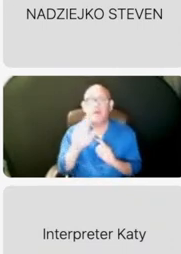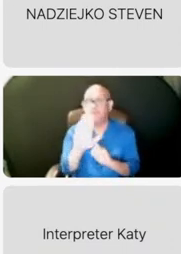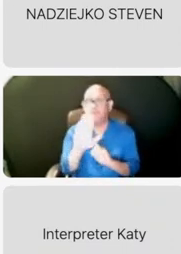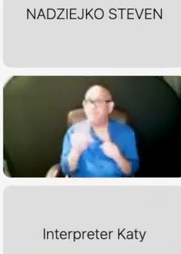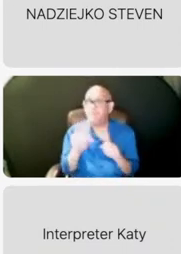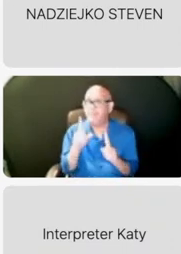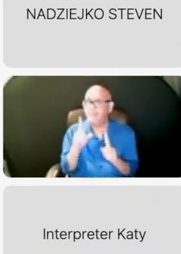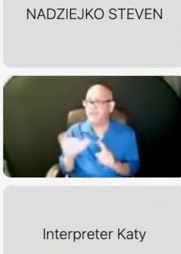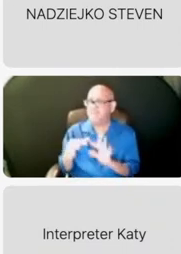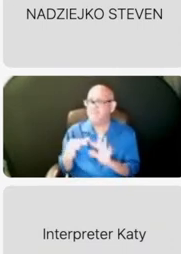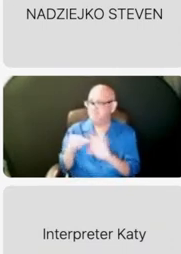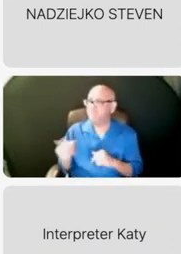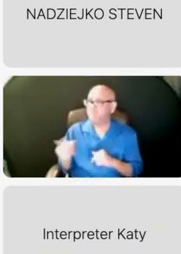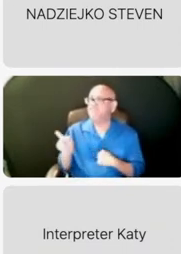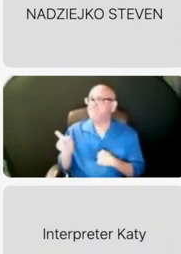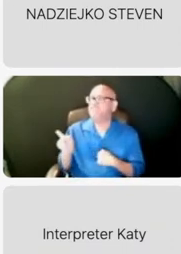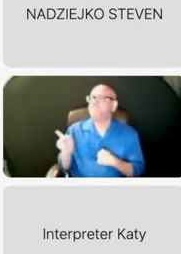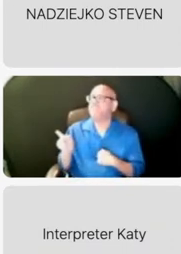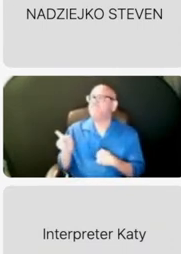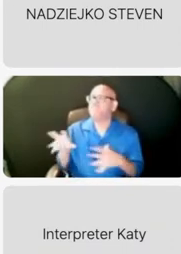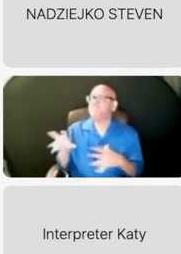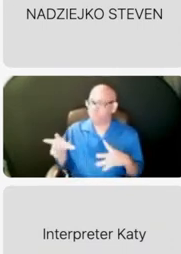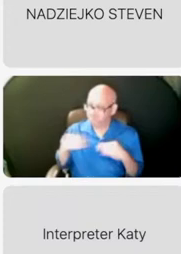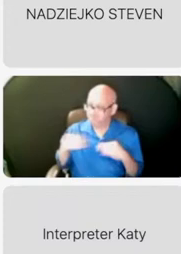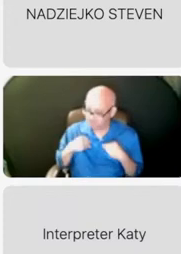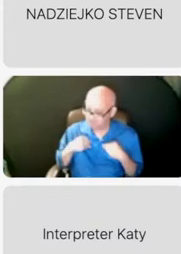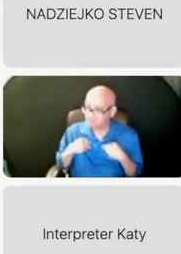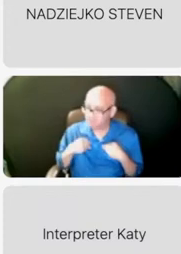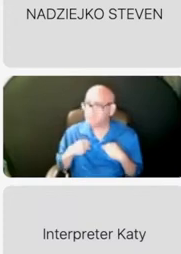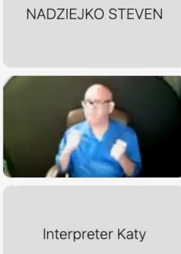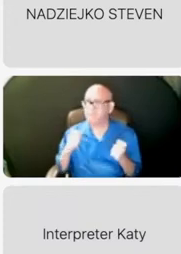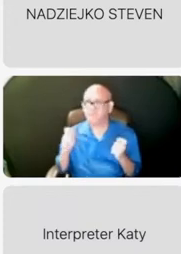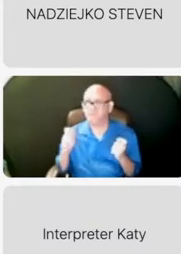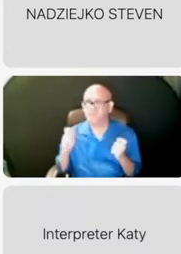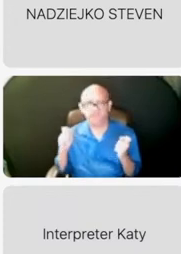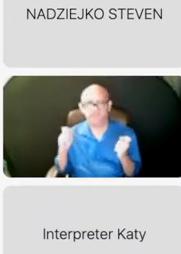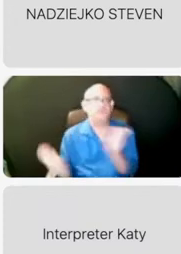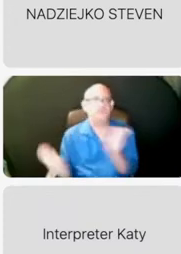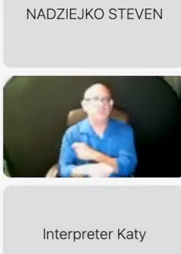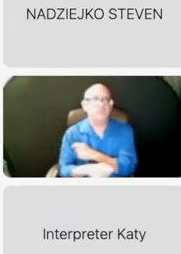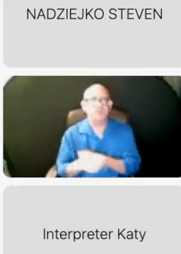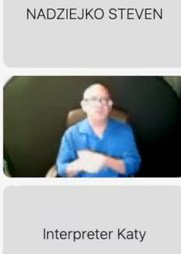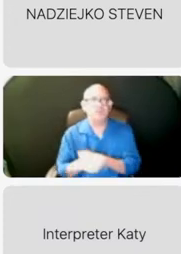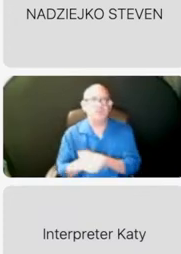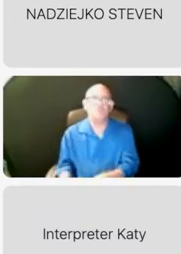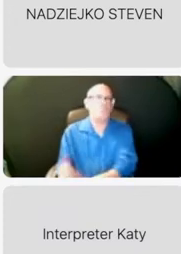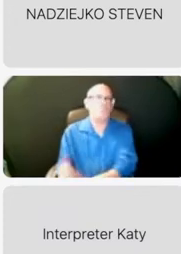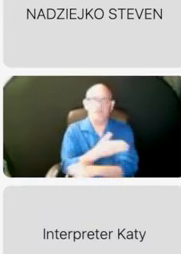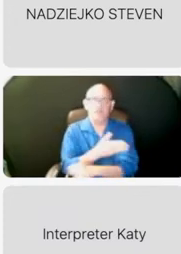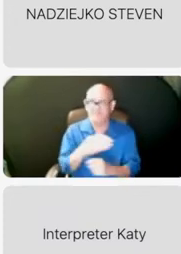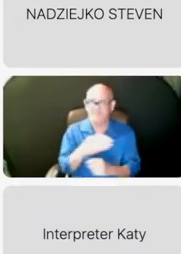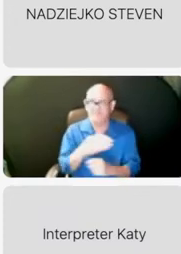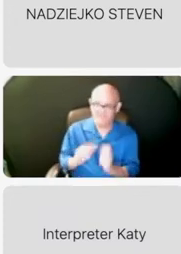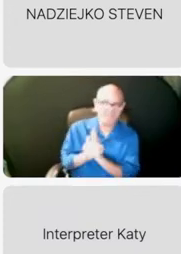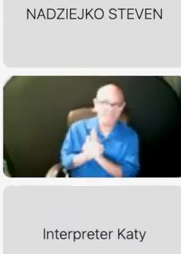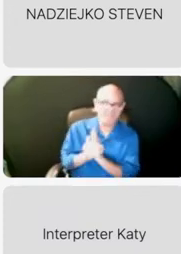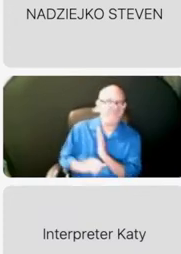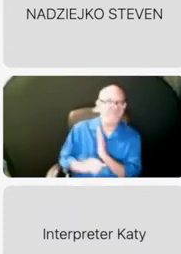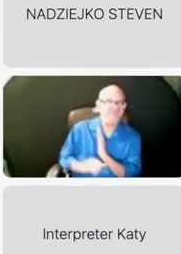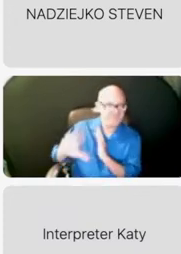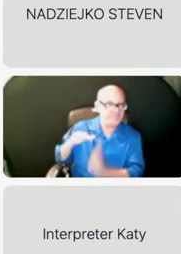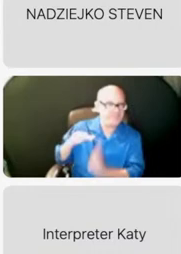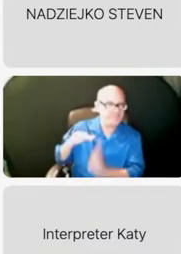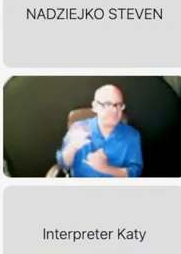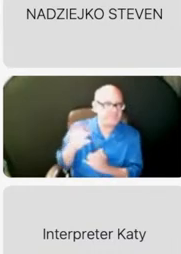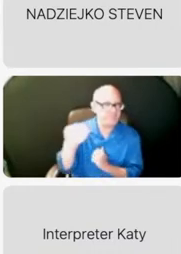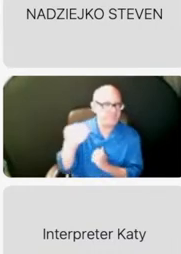hearts and they turned it completely around they are that good and they are special now and they proved